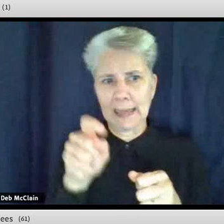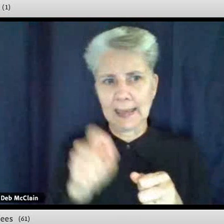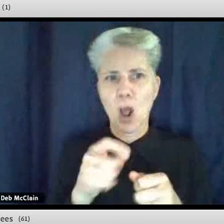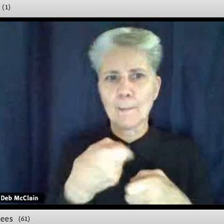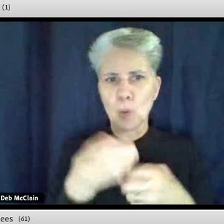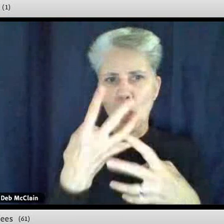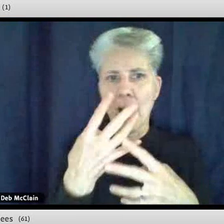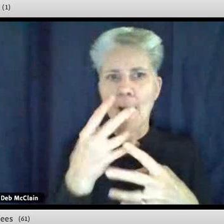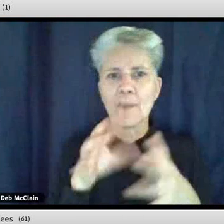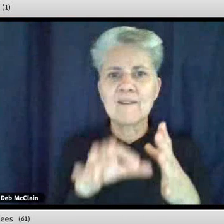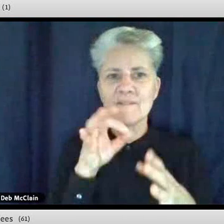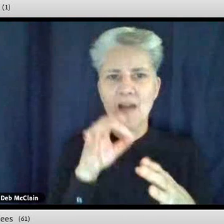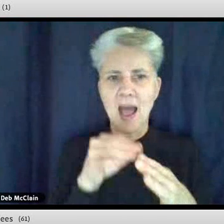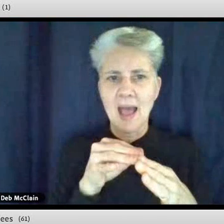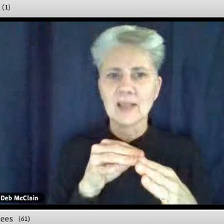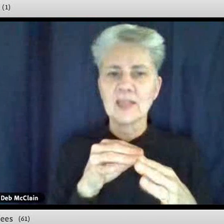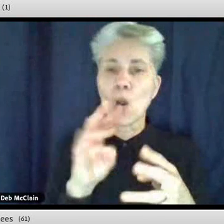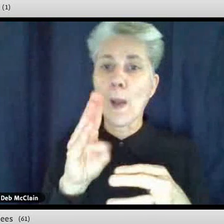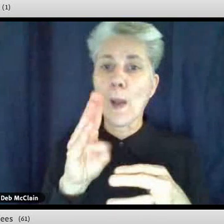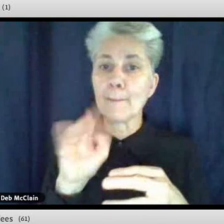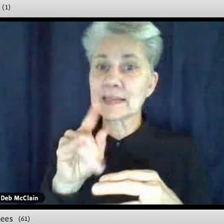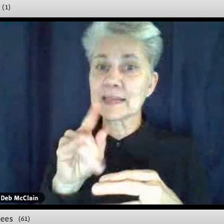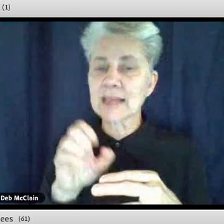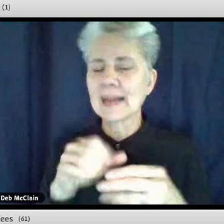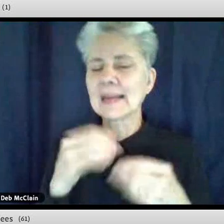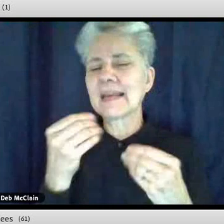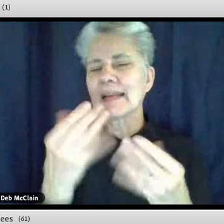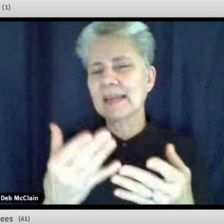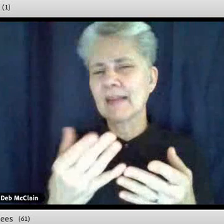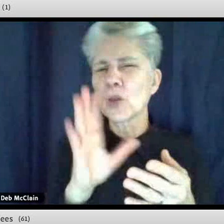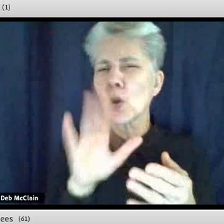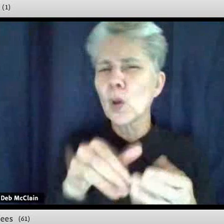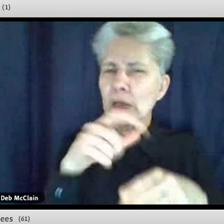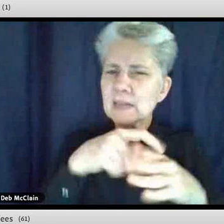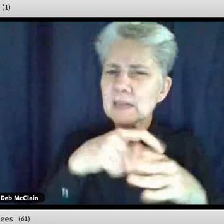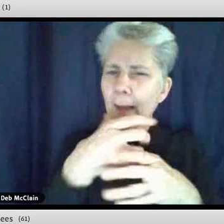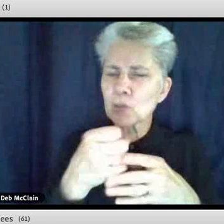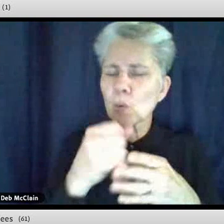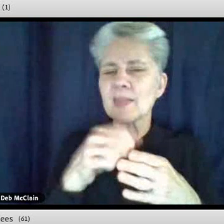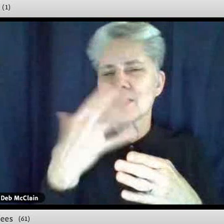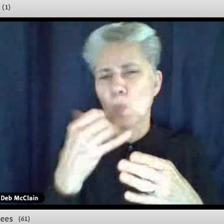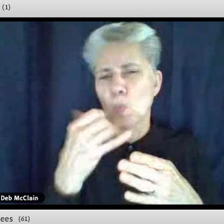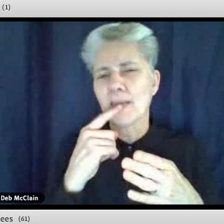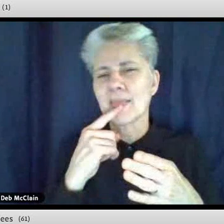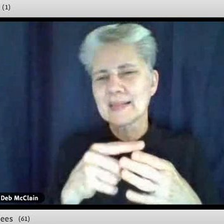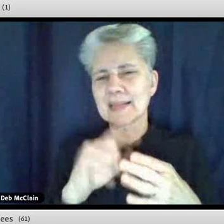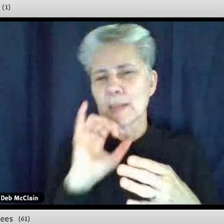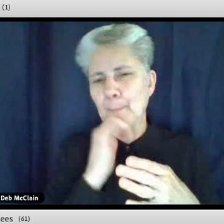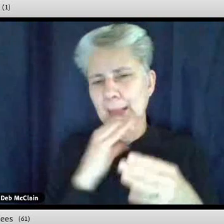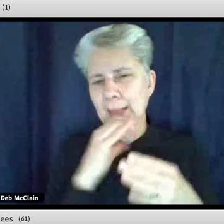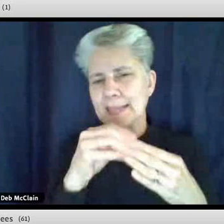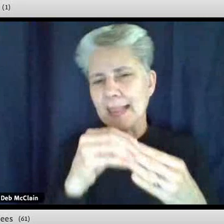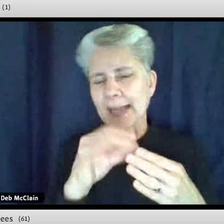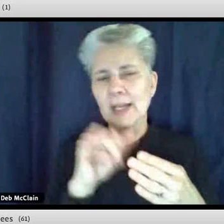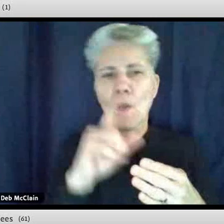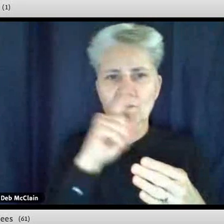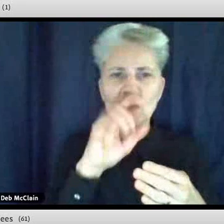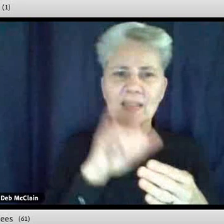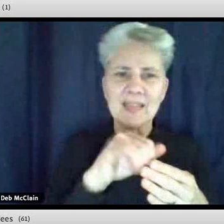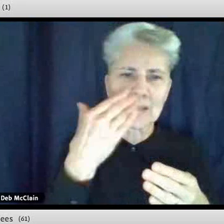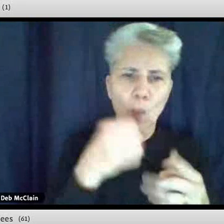COVID-19 virus. And so each one of these you can click on, not on this slide, but on their website, and it'll give you, hey, is your